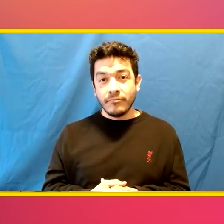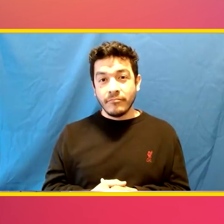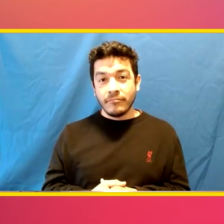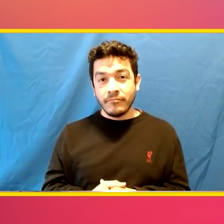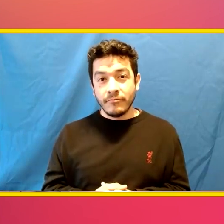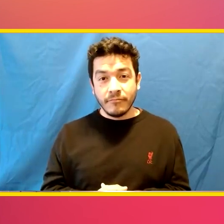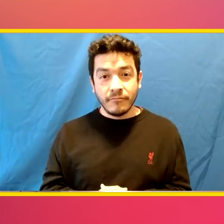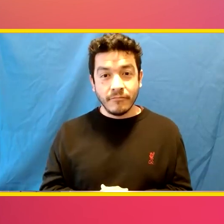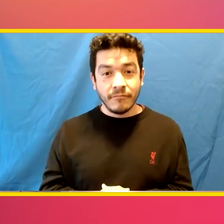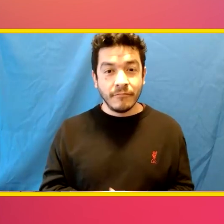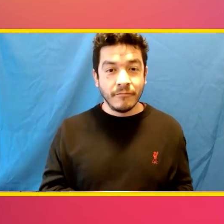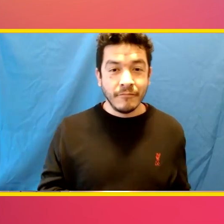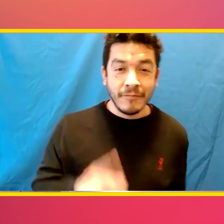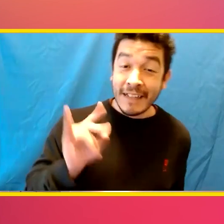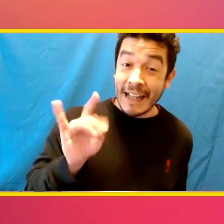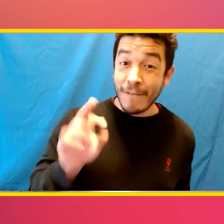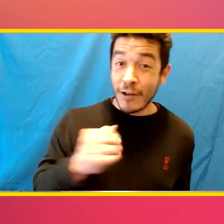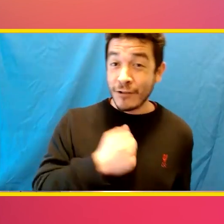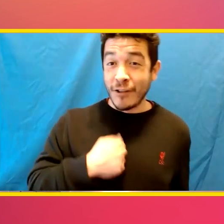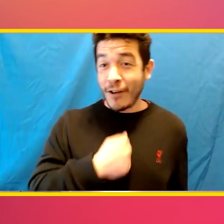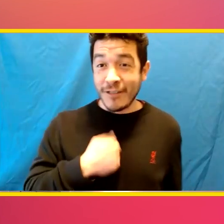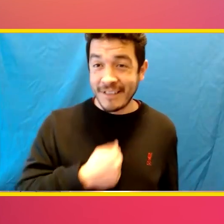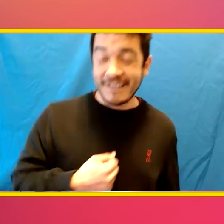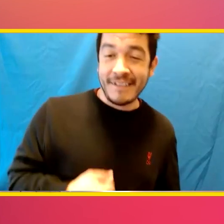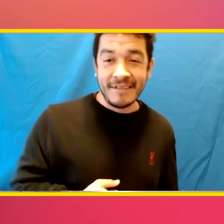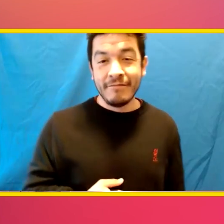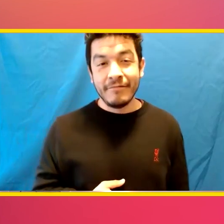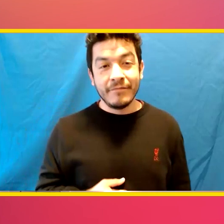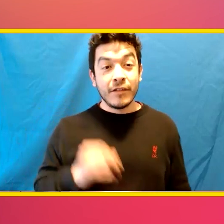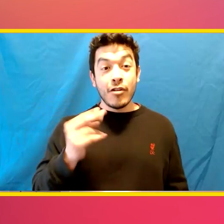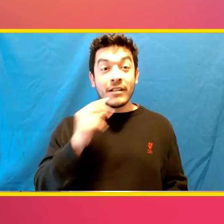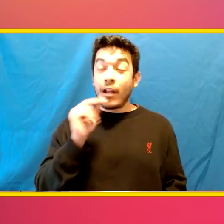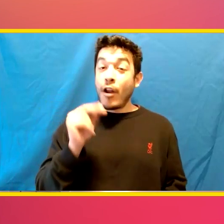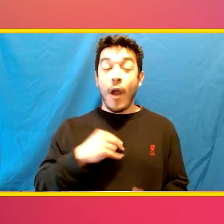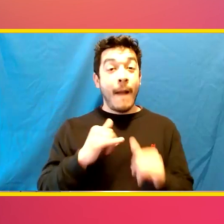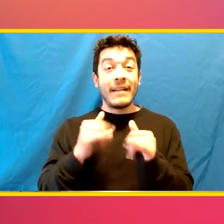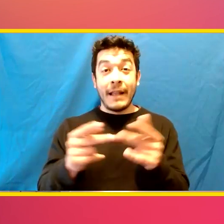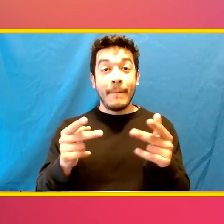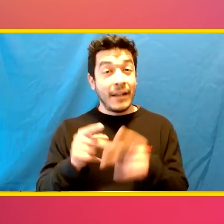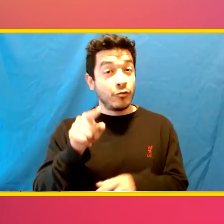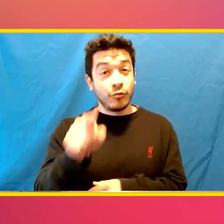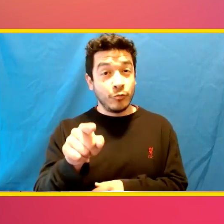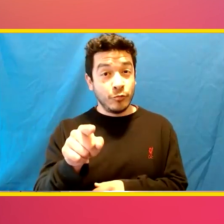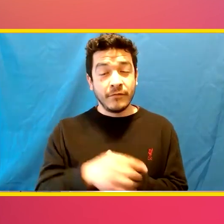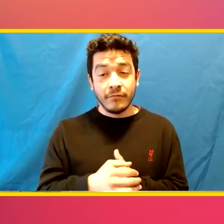Oh, sigh, Kimfer, sorry. No, I'm like, no, Melissa, no. go Well, first. I look, I'm in the same place you are.